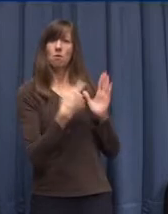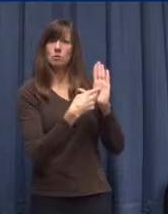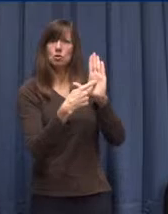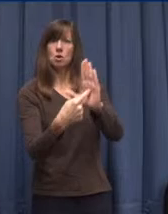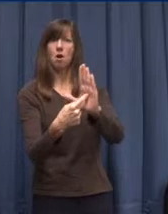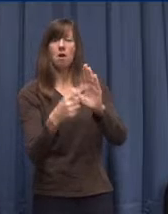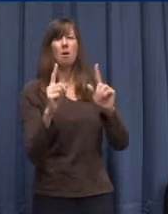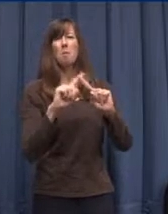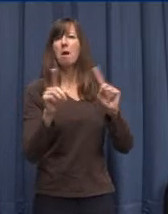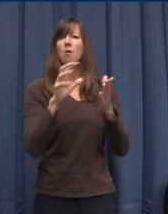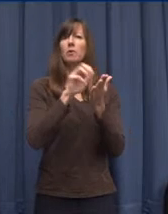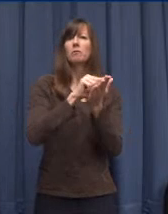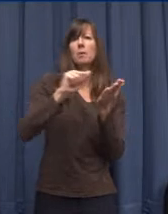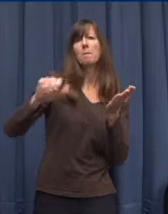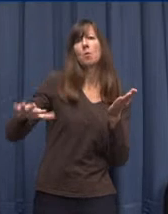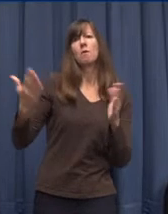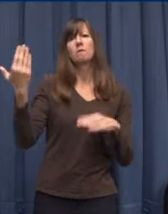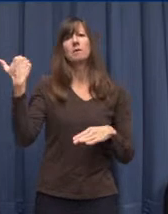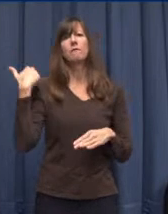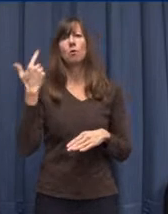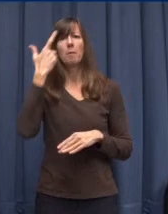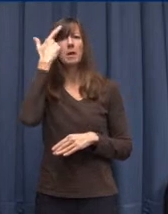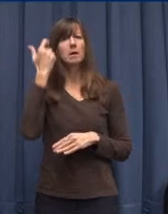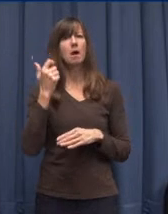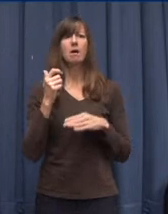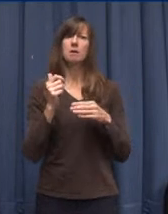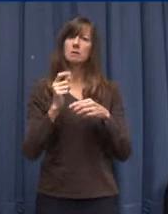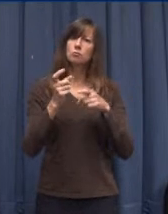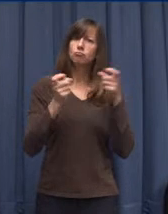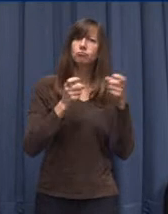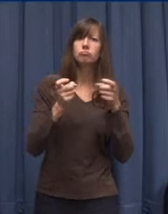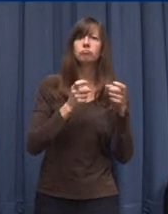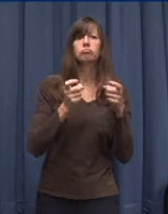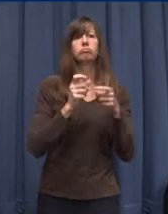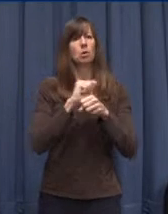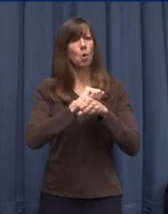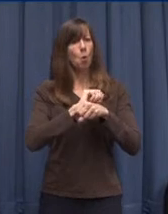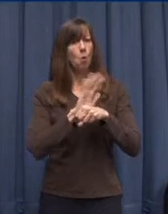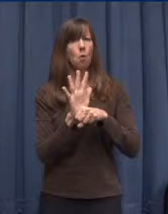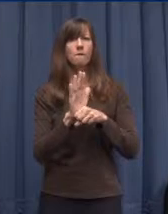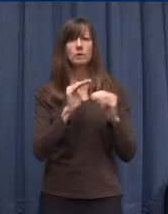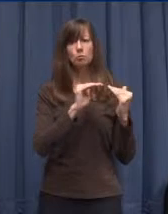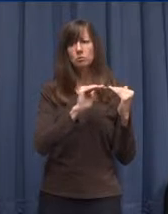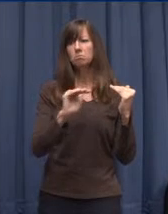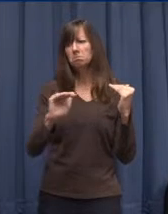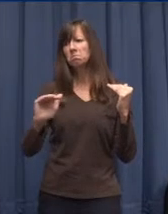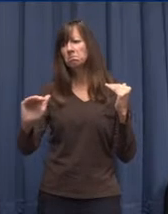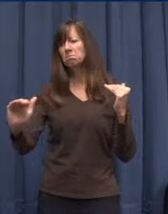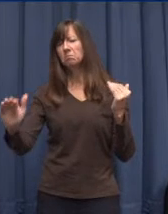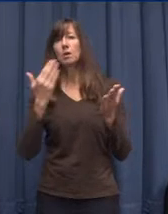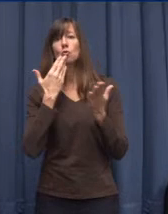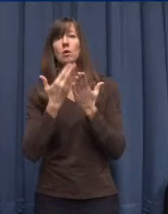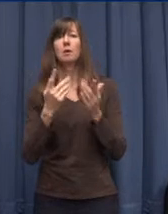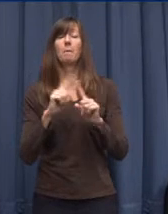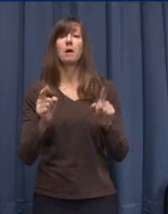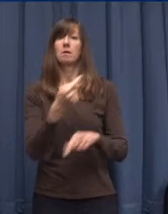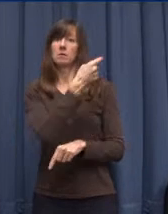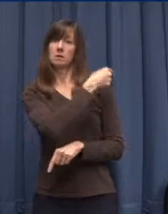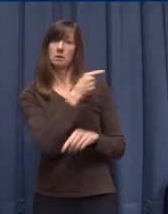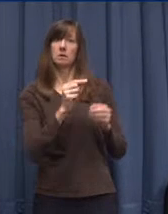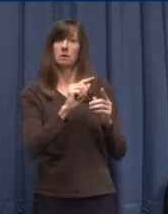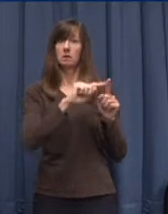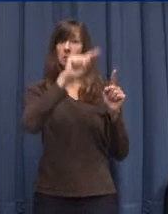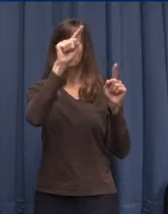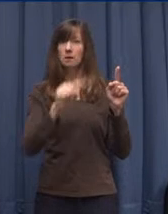rotation because we had gotten COVID back under control. But this is a graph we used to show. This shows the total